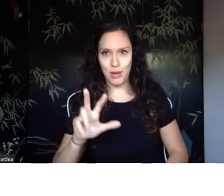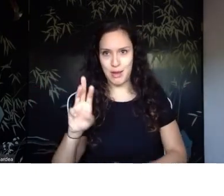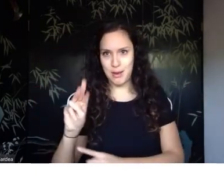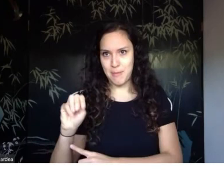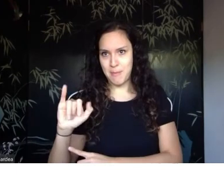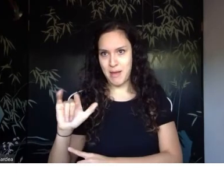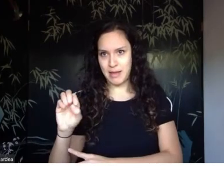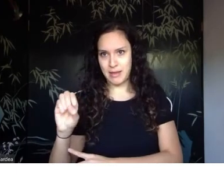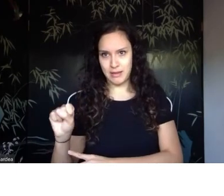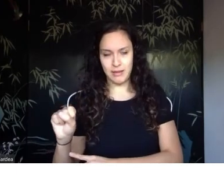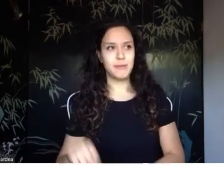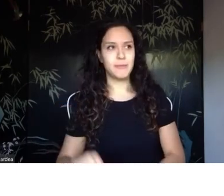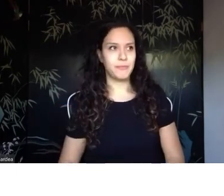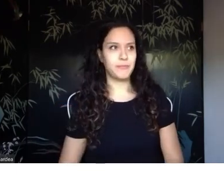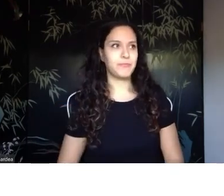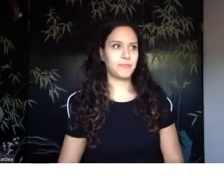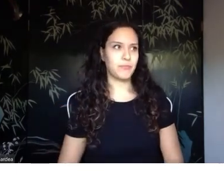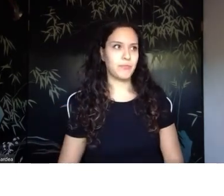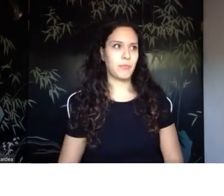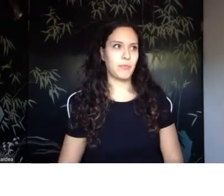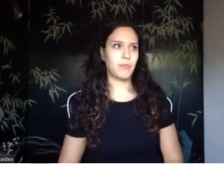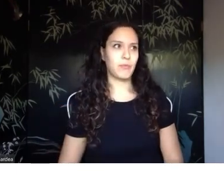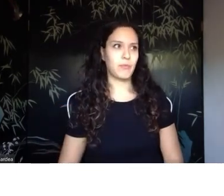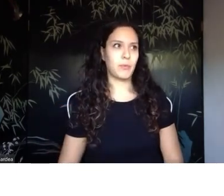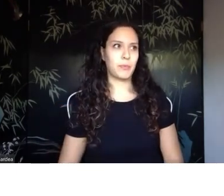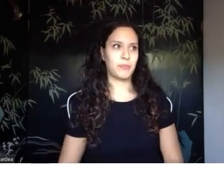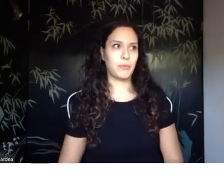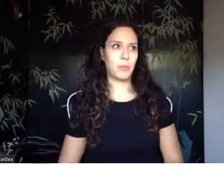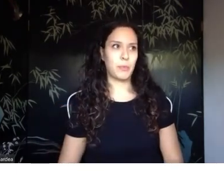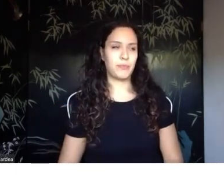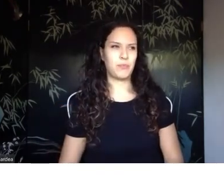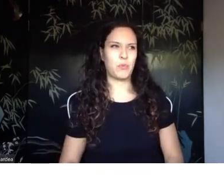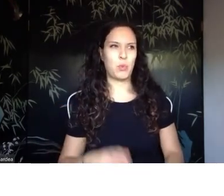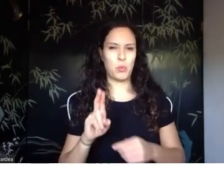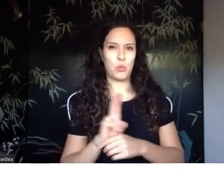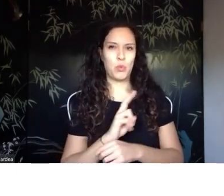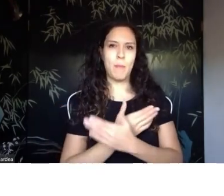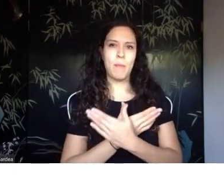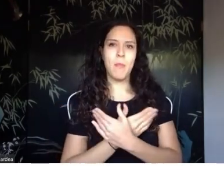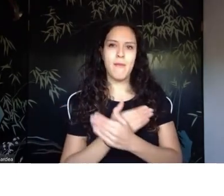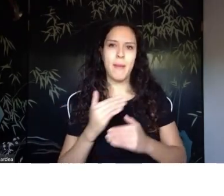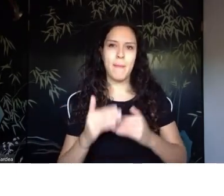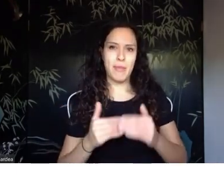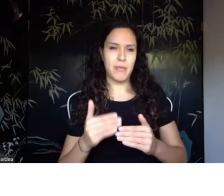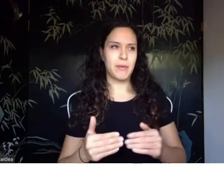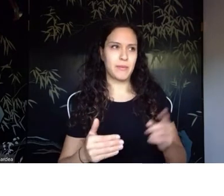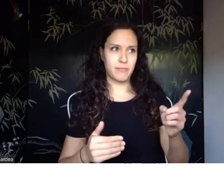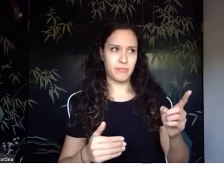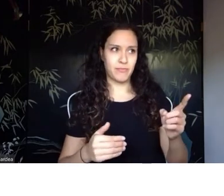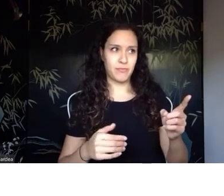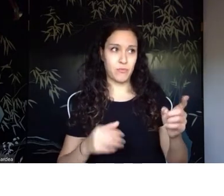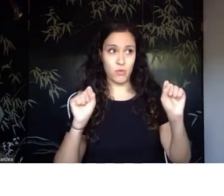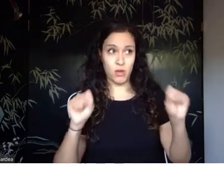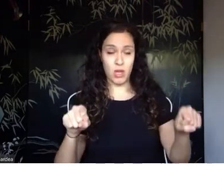miles. Well, automatically I can say 24 divided by 3 is 8, but let's just use the butterfly method to help us.